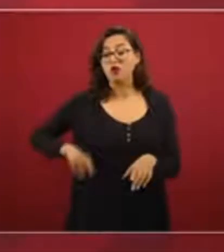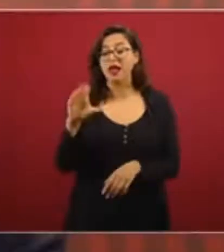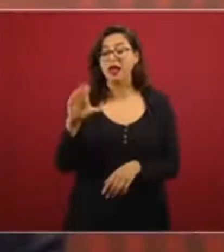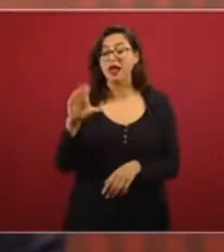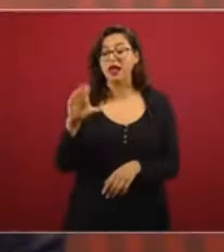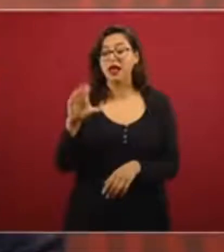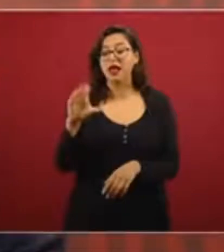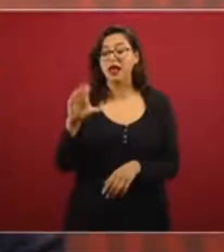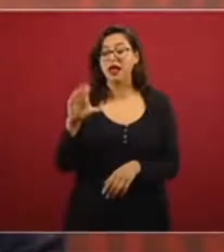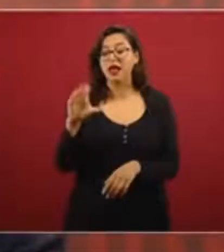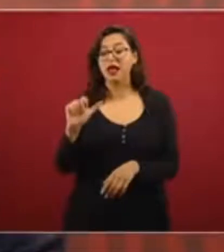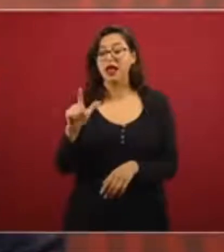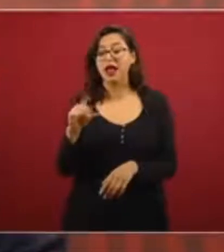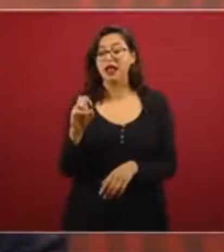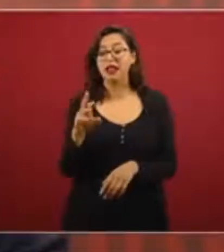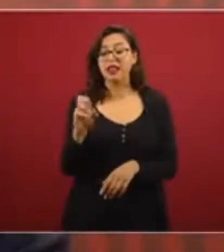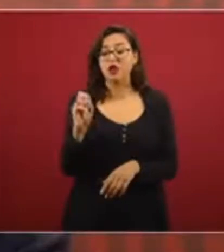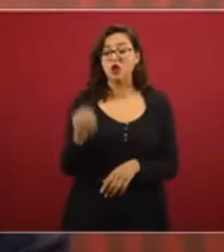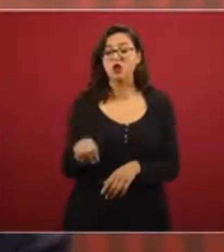Calderón